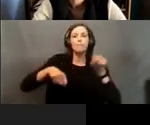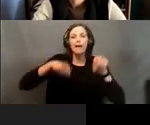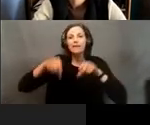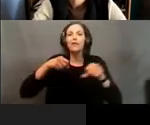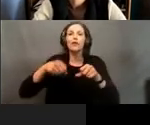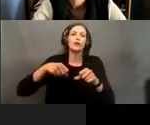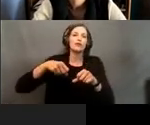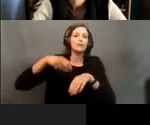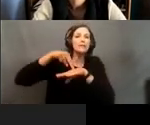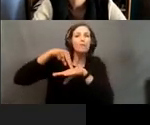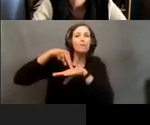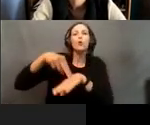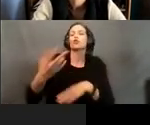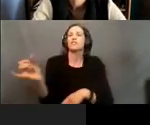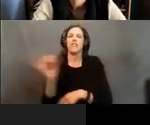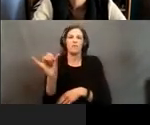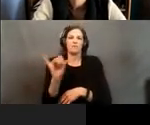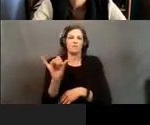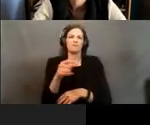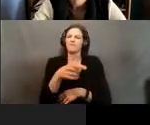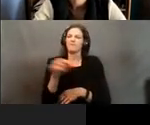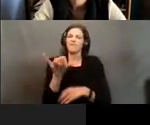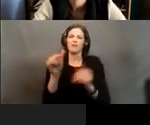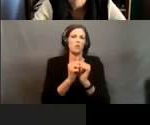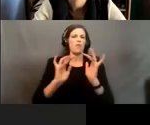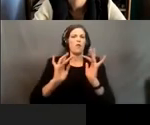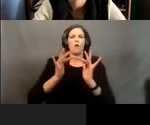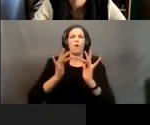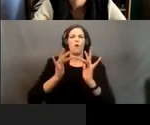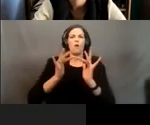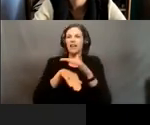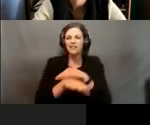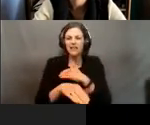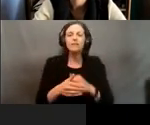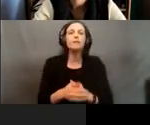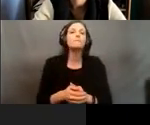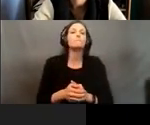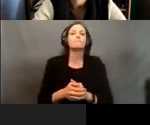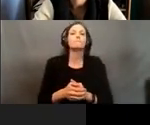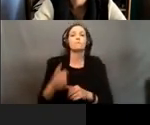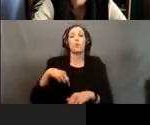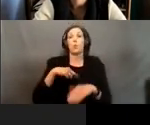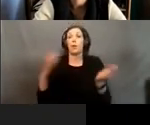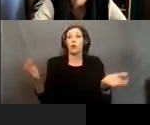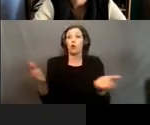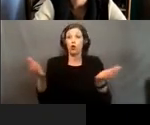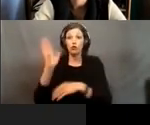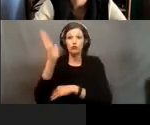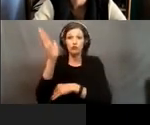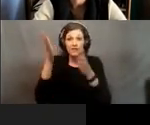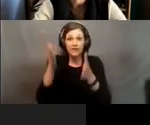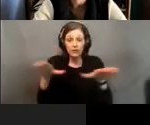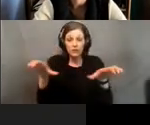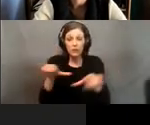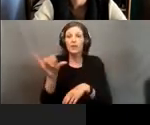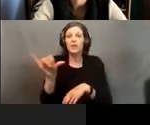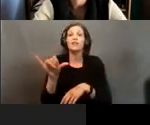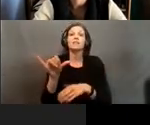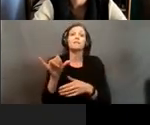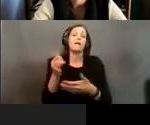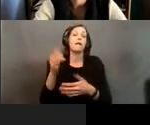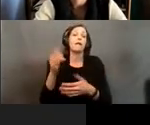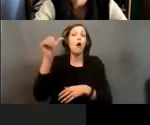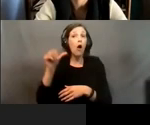you'll discover that that's the case with online access at a conference. While we're encouraging our presenters to do things like audio describe